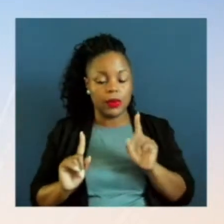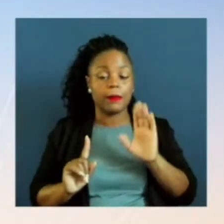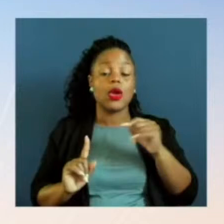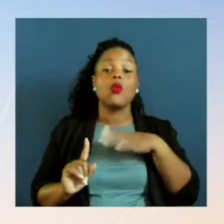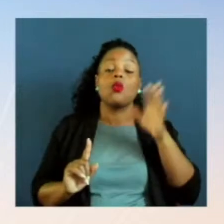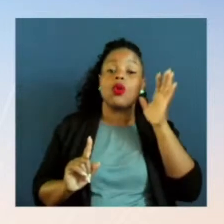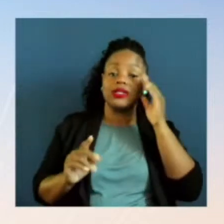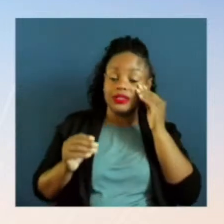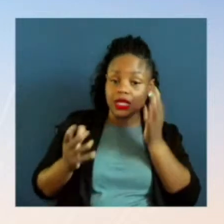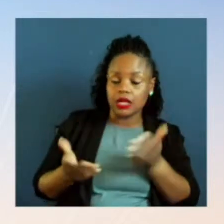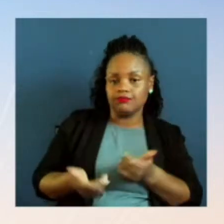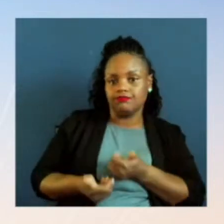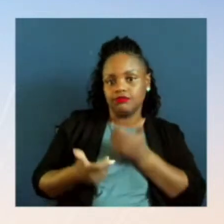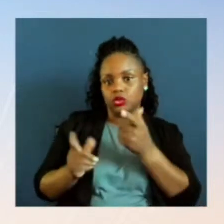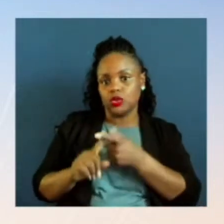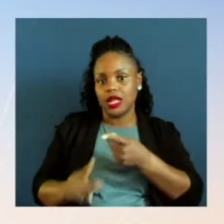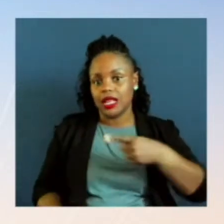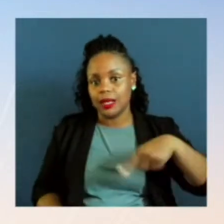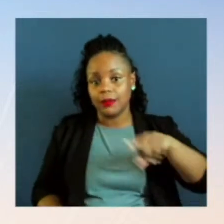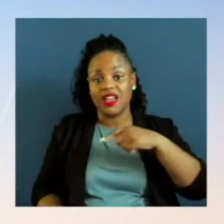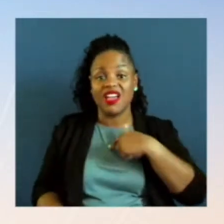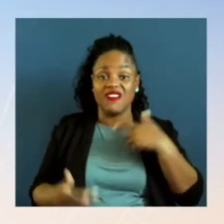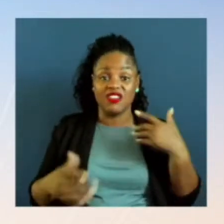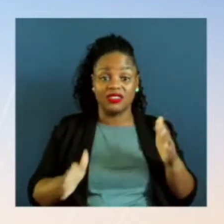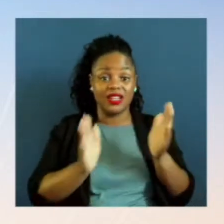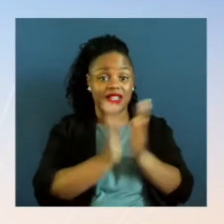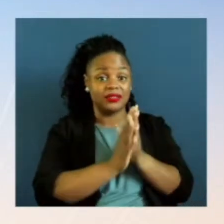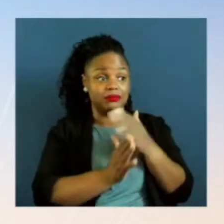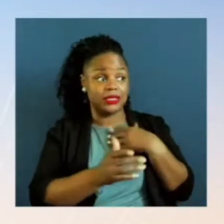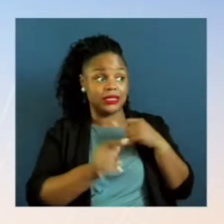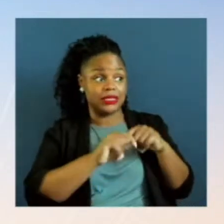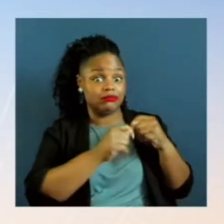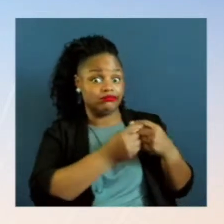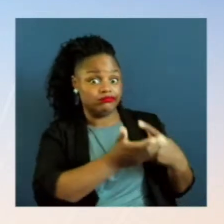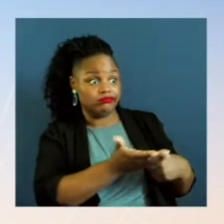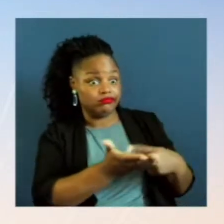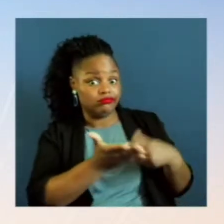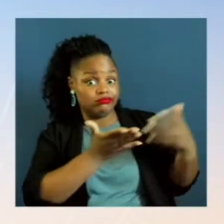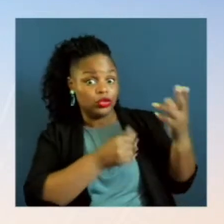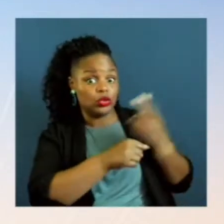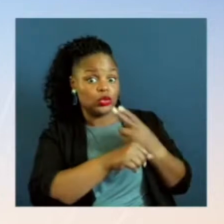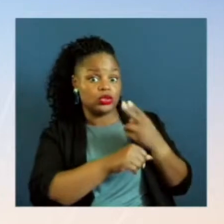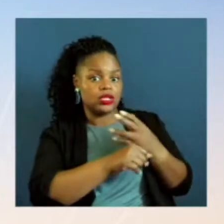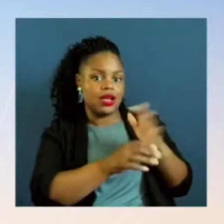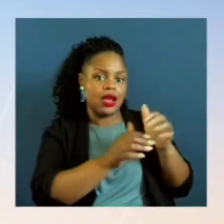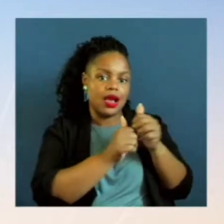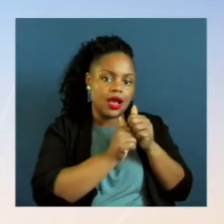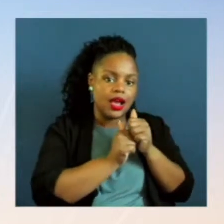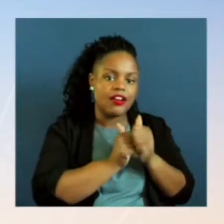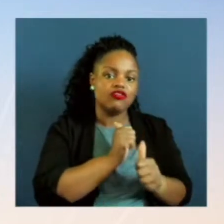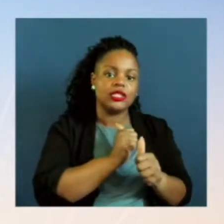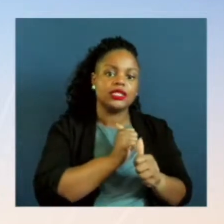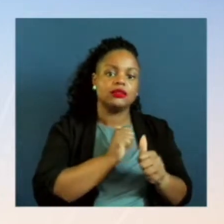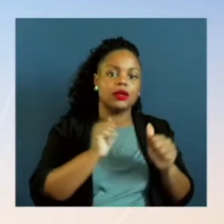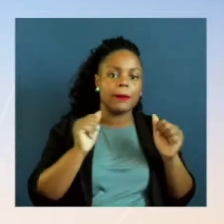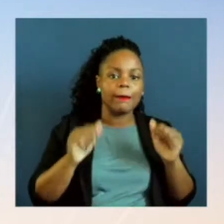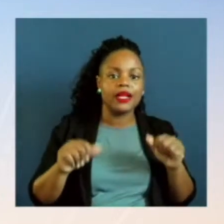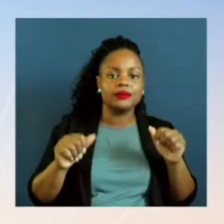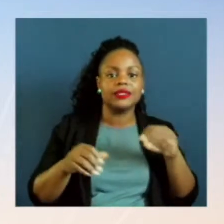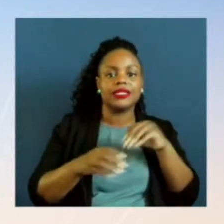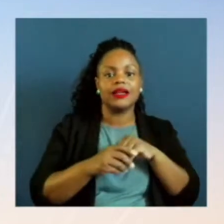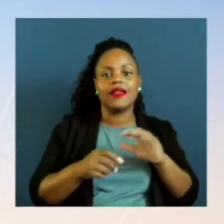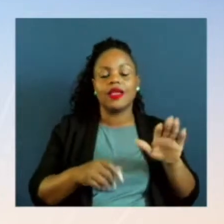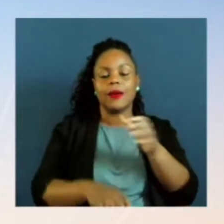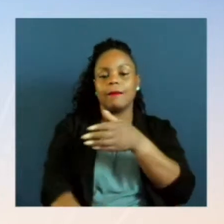have asked my team to use every lever at their disposal to ensure you have this right, to ensure you have